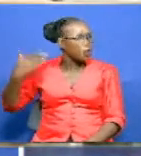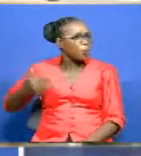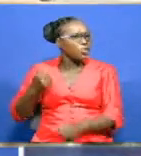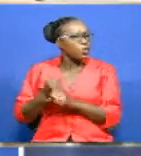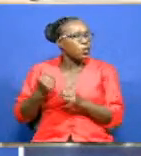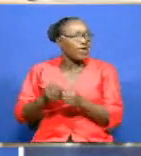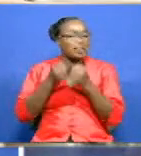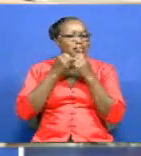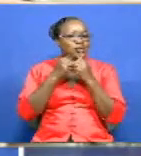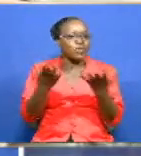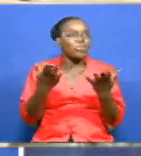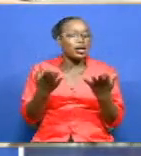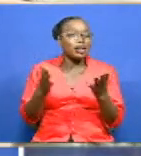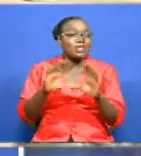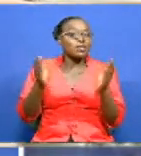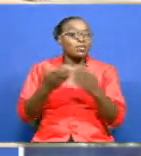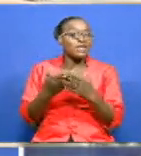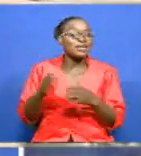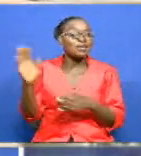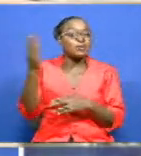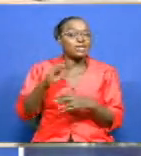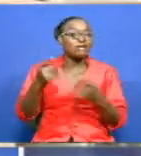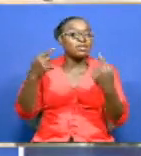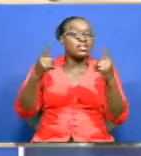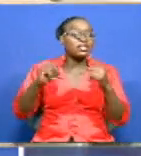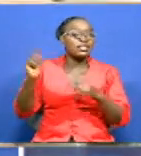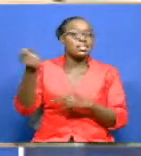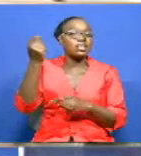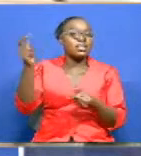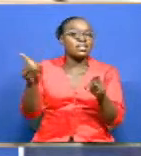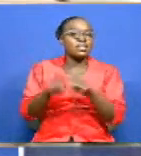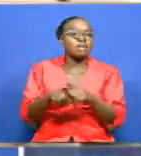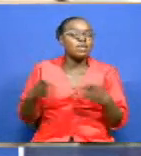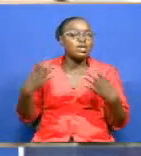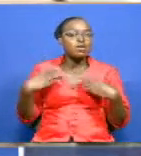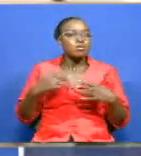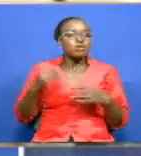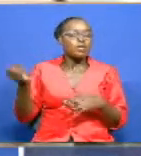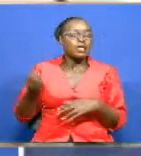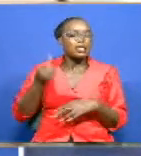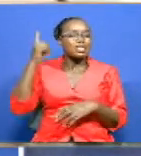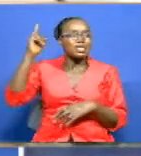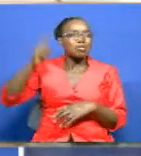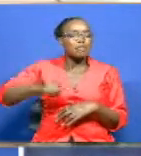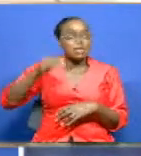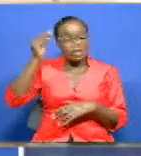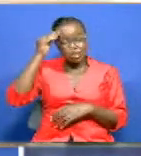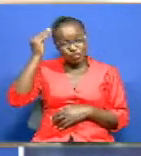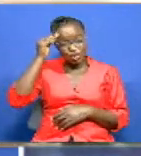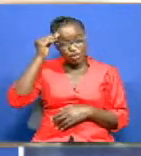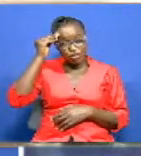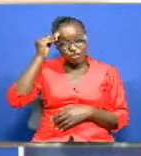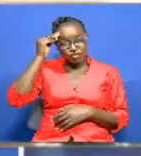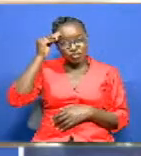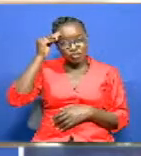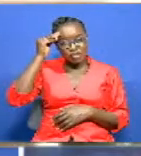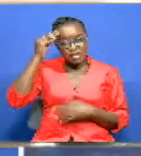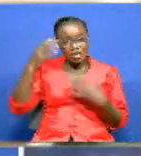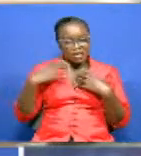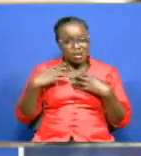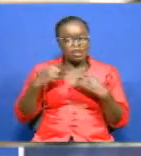in the world, and it will not work here either in Kenya. People have to understand that education and